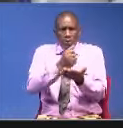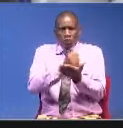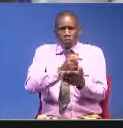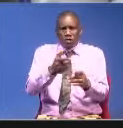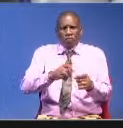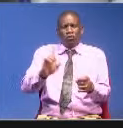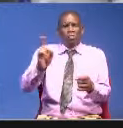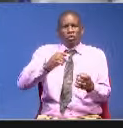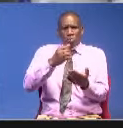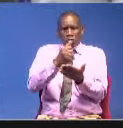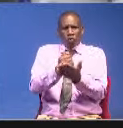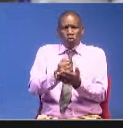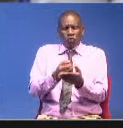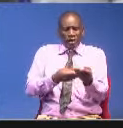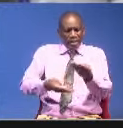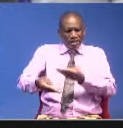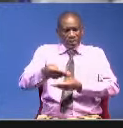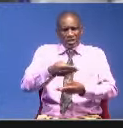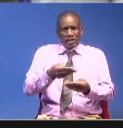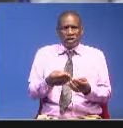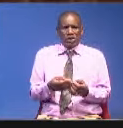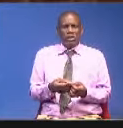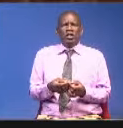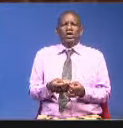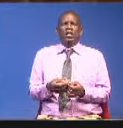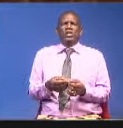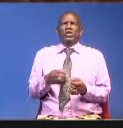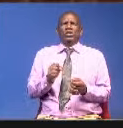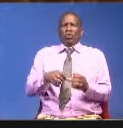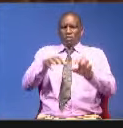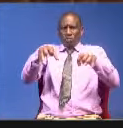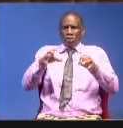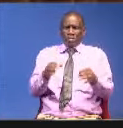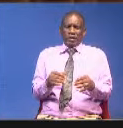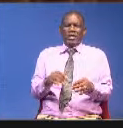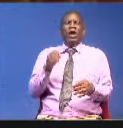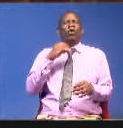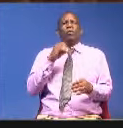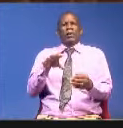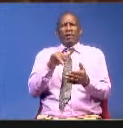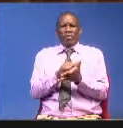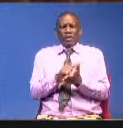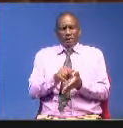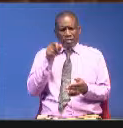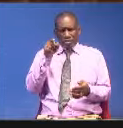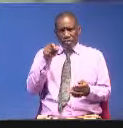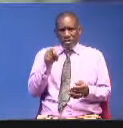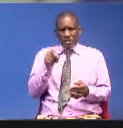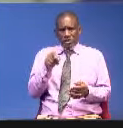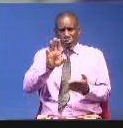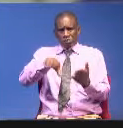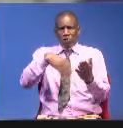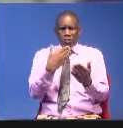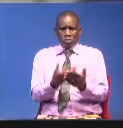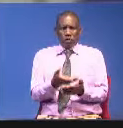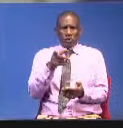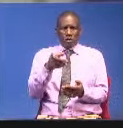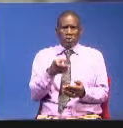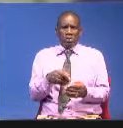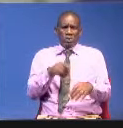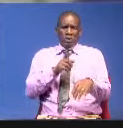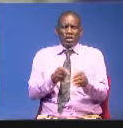Nairobi Coffee Exchange for processing. Now, farmers are up in arms that their suggestions, actually, during